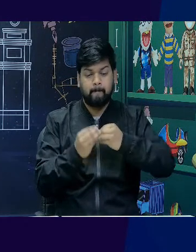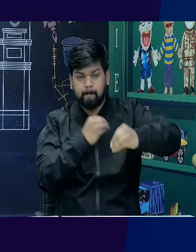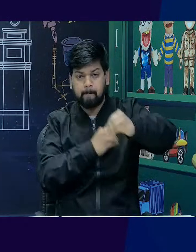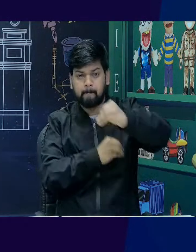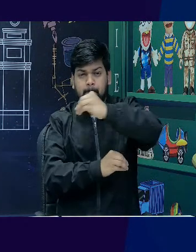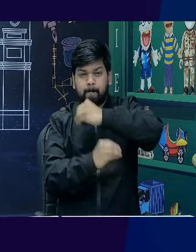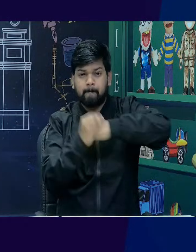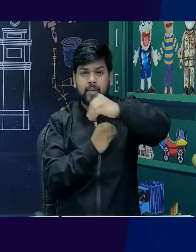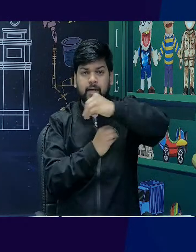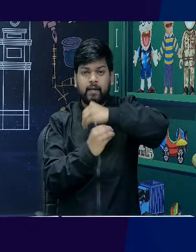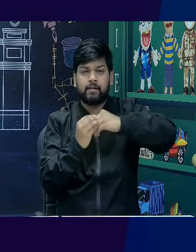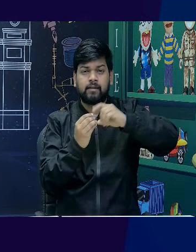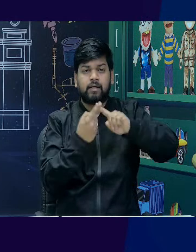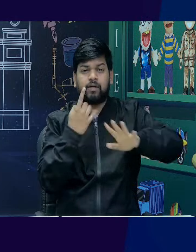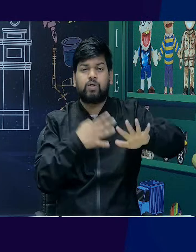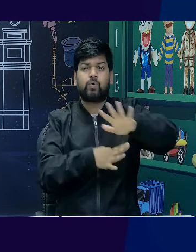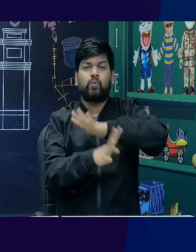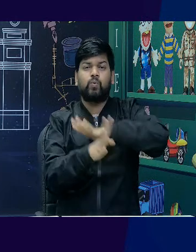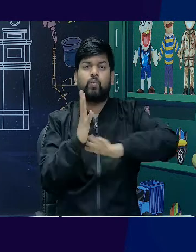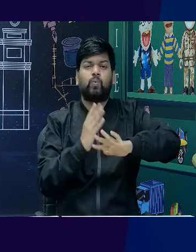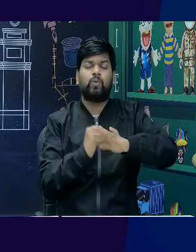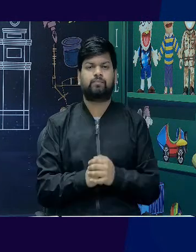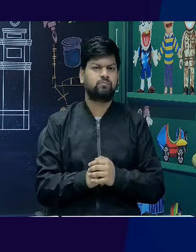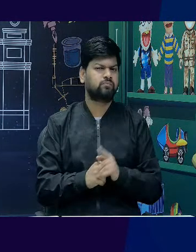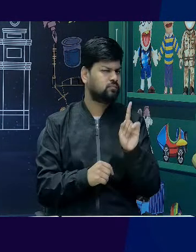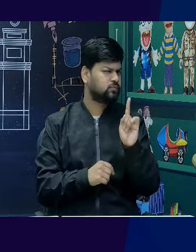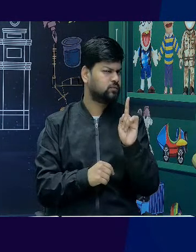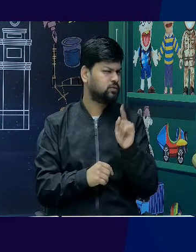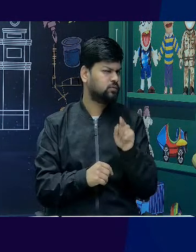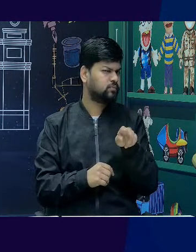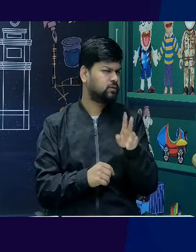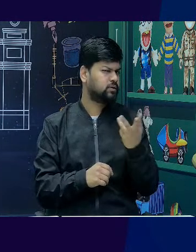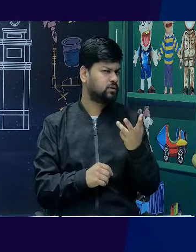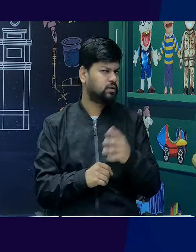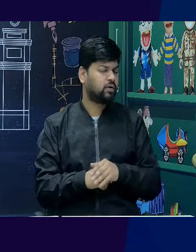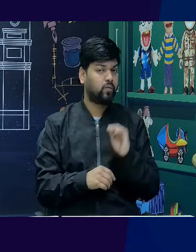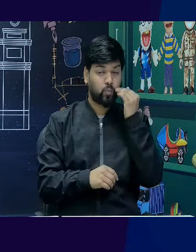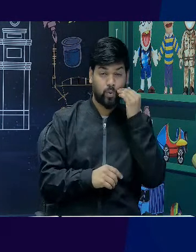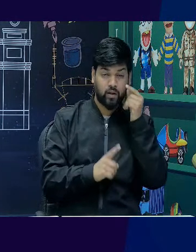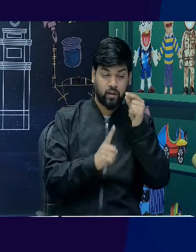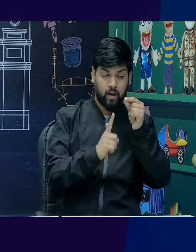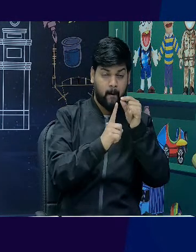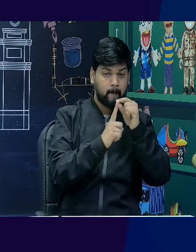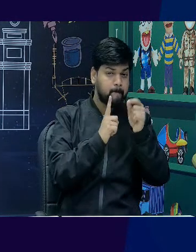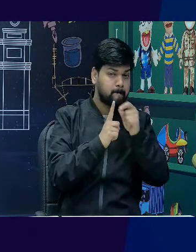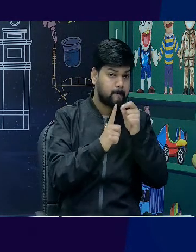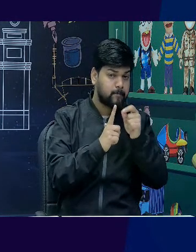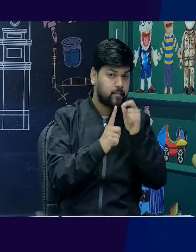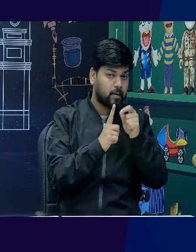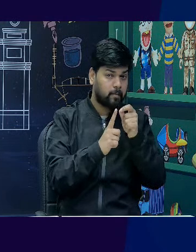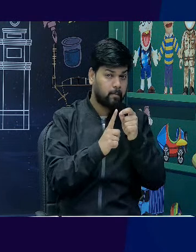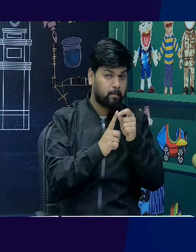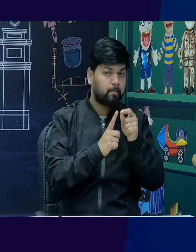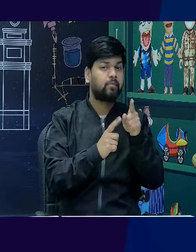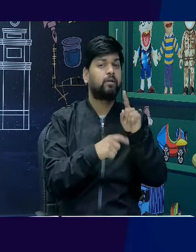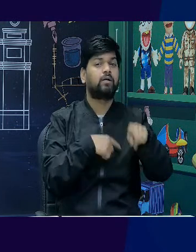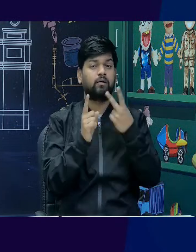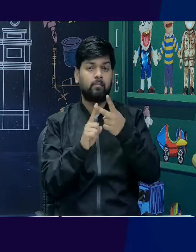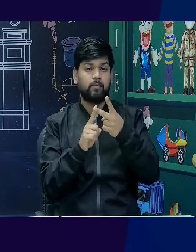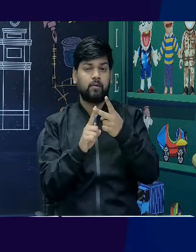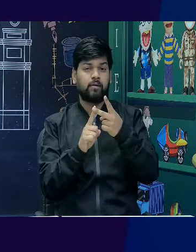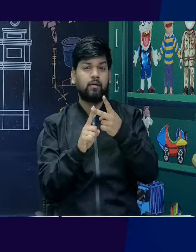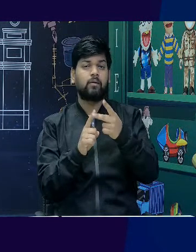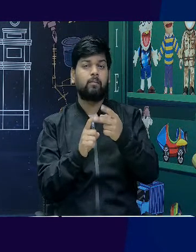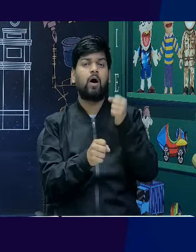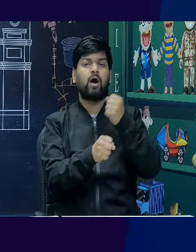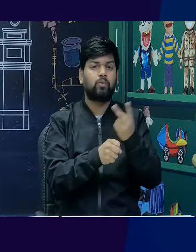have private players and public enterprises both coexisting in the economy. The second